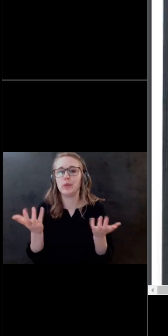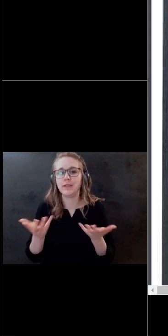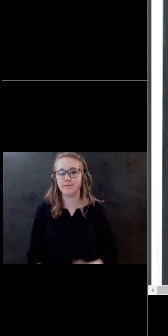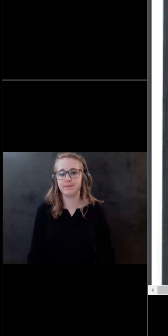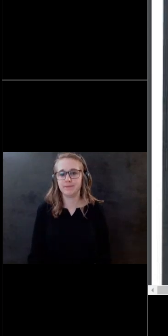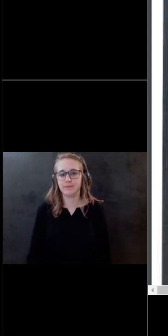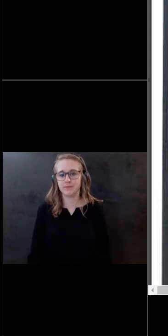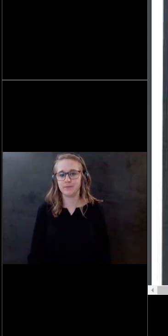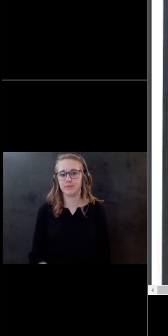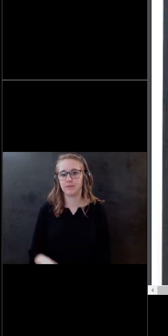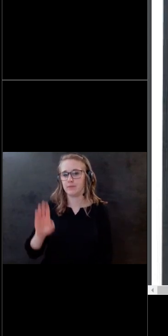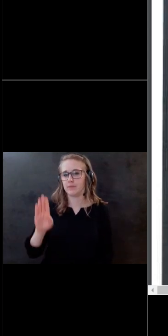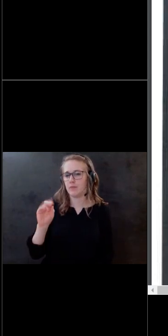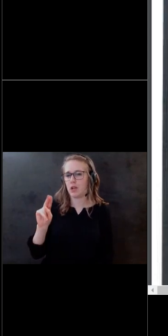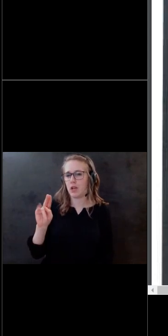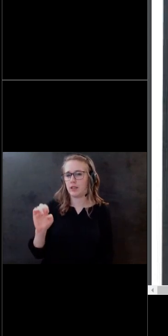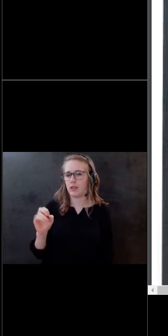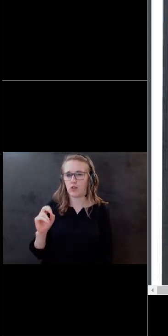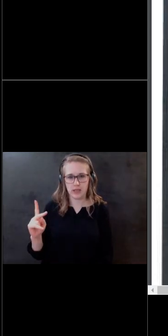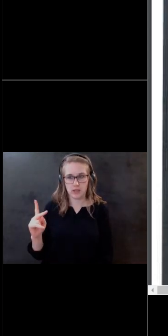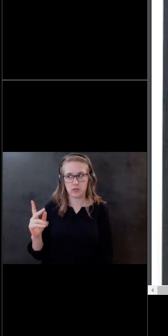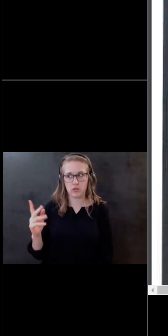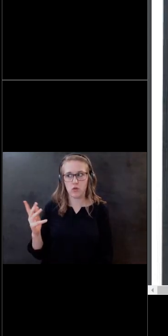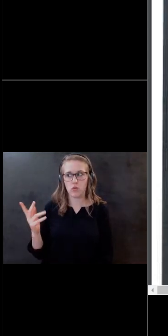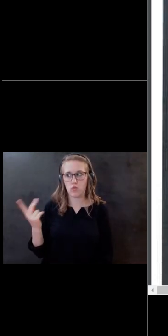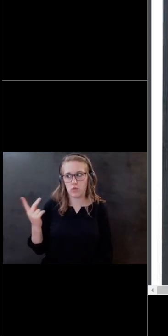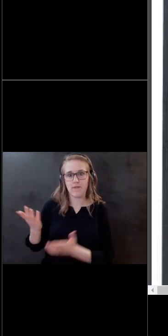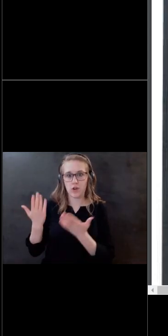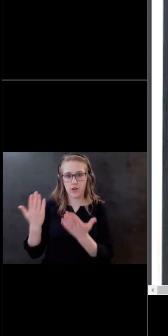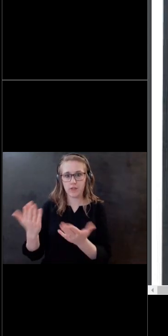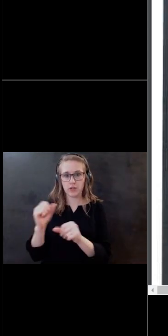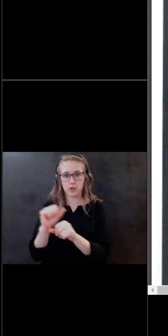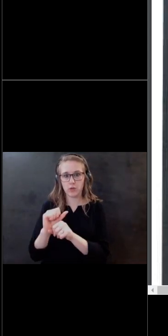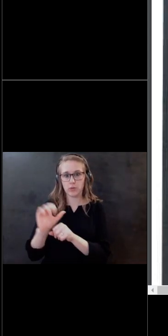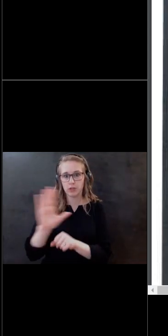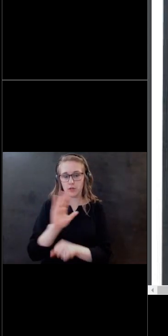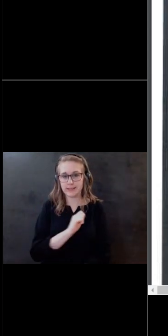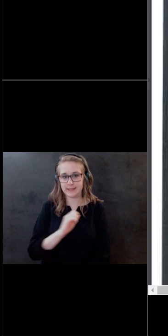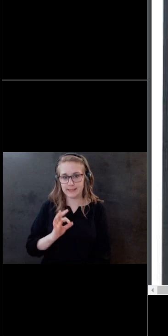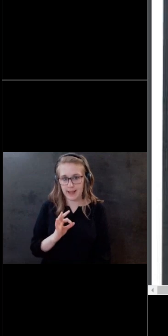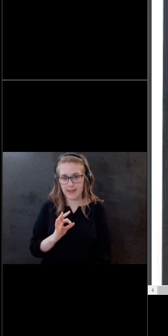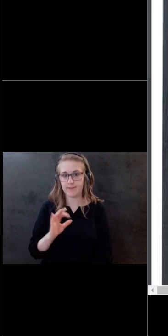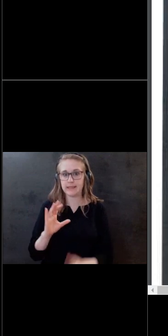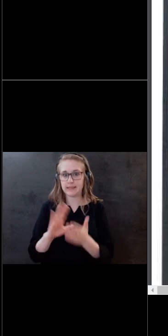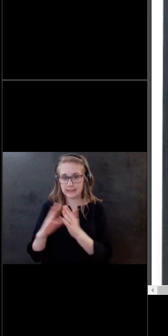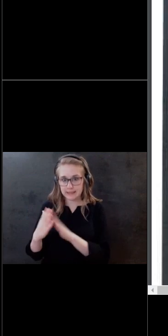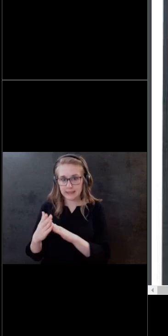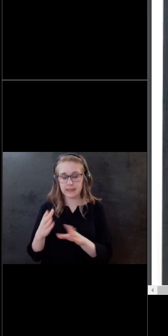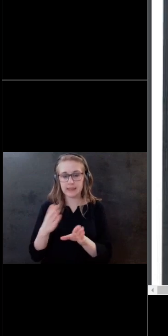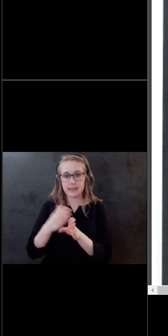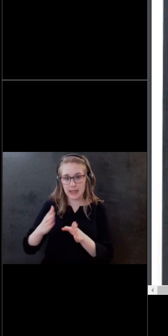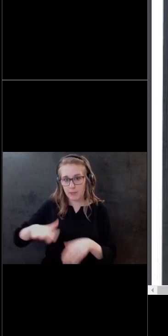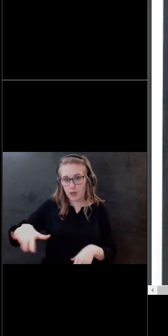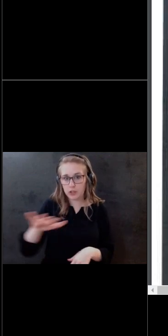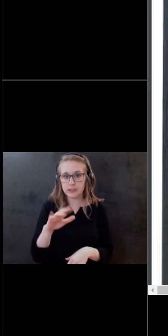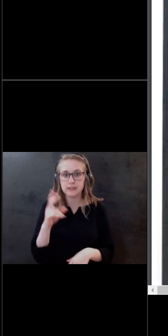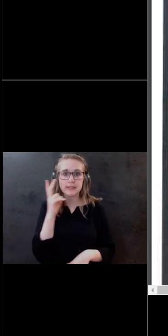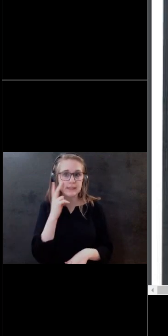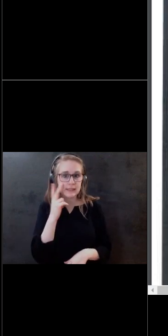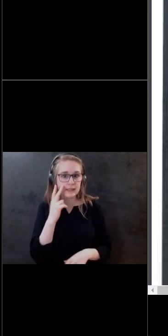So we've offered to work with your staff, with the city, with the neighbors to see if there